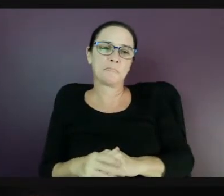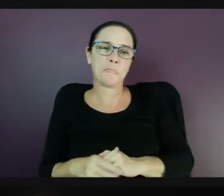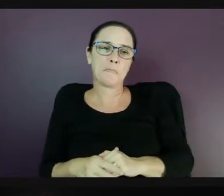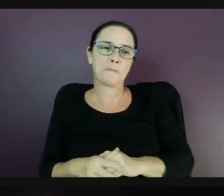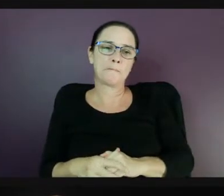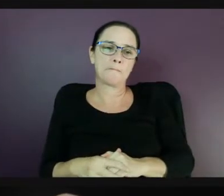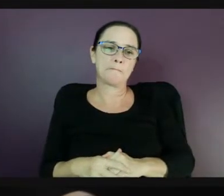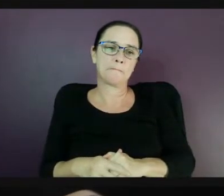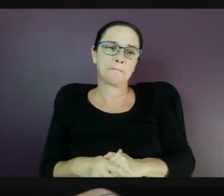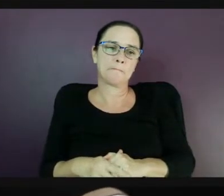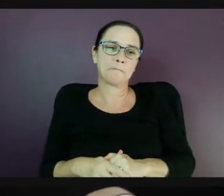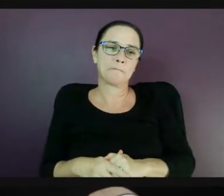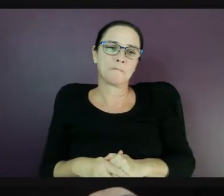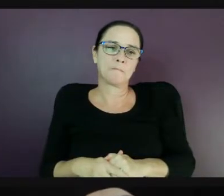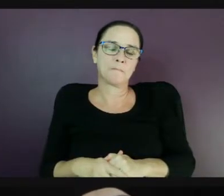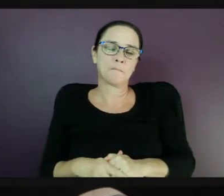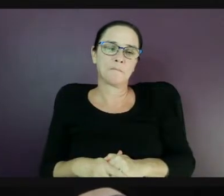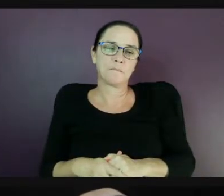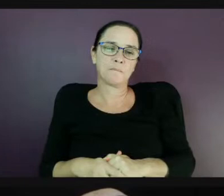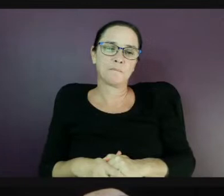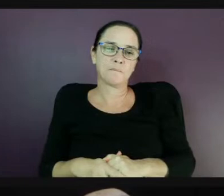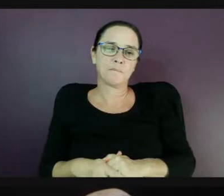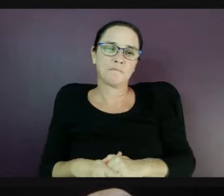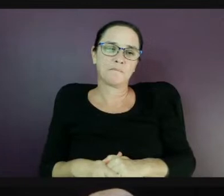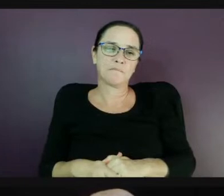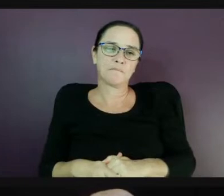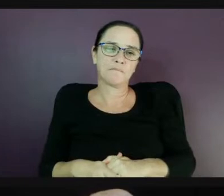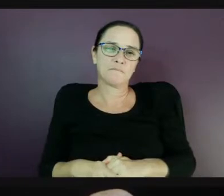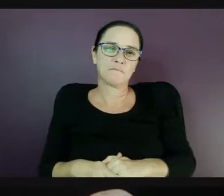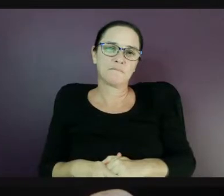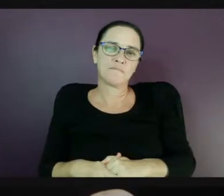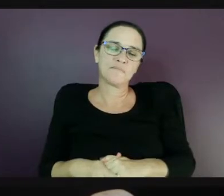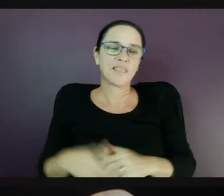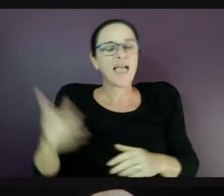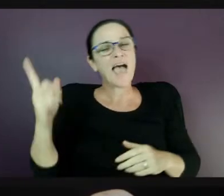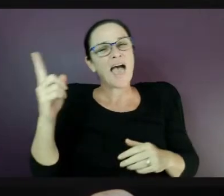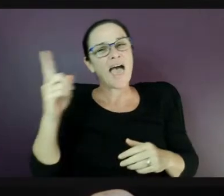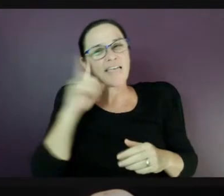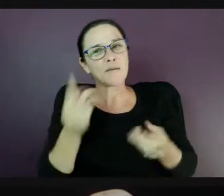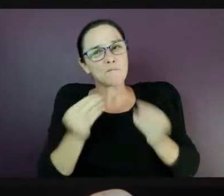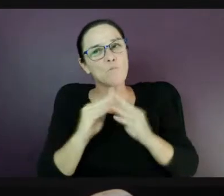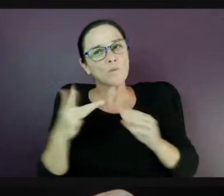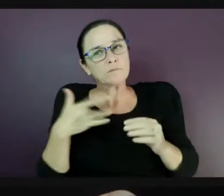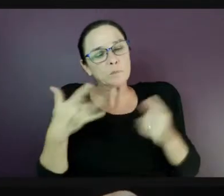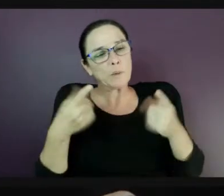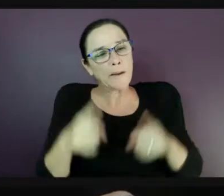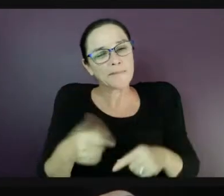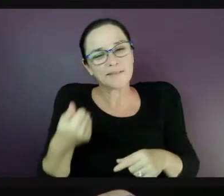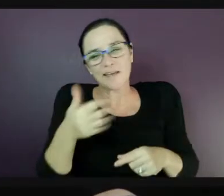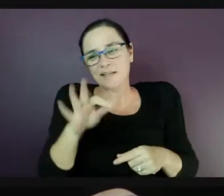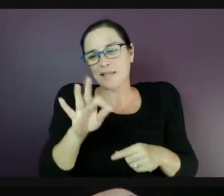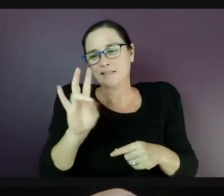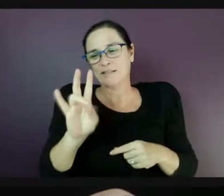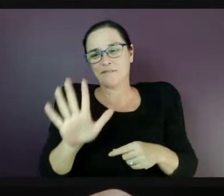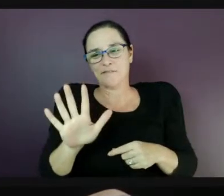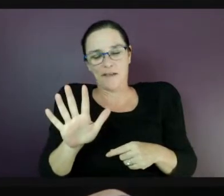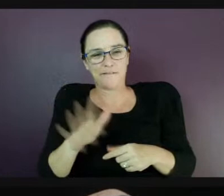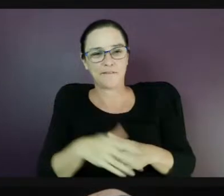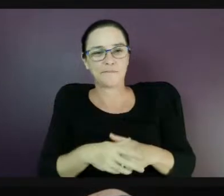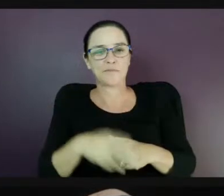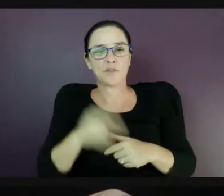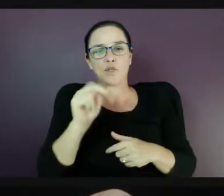there can be, I mean, I think more likely it's like something like 1975, right? November